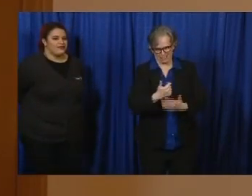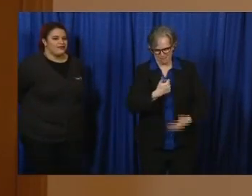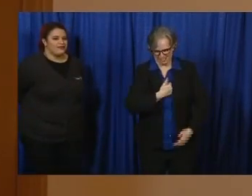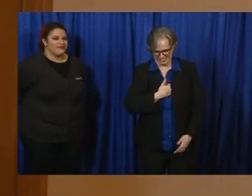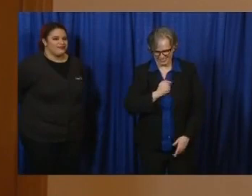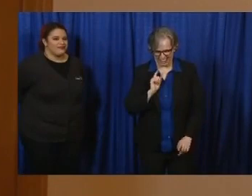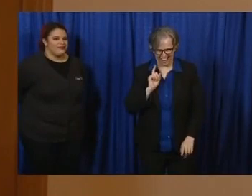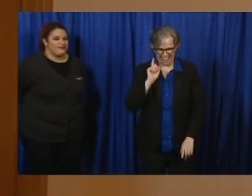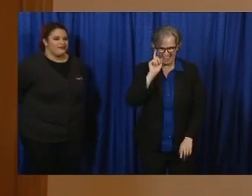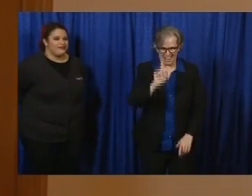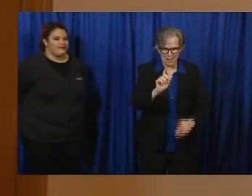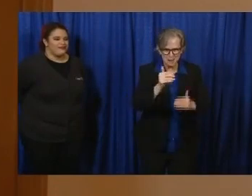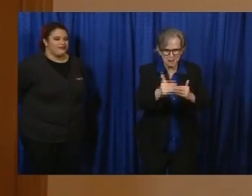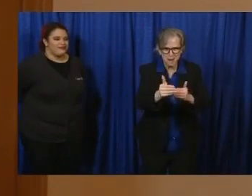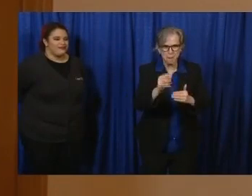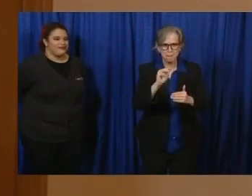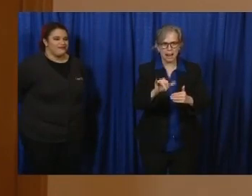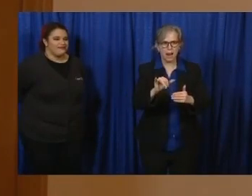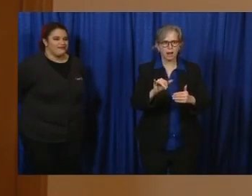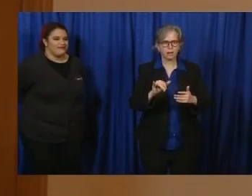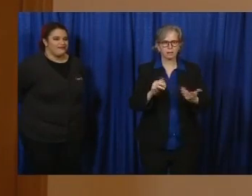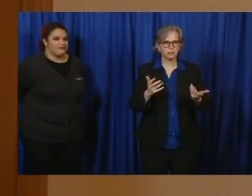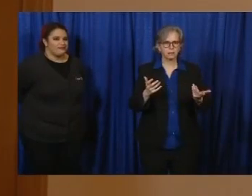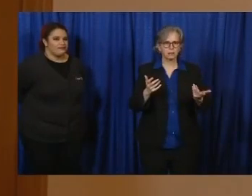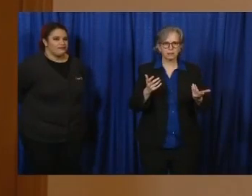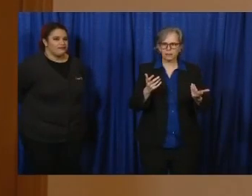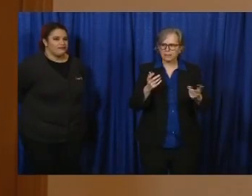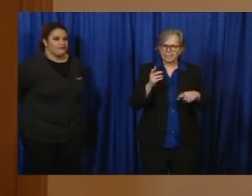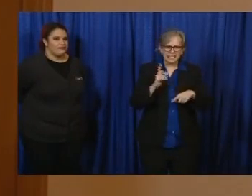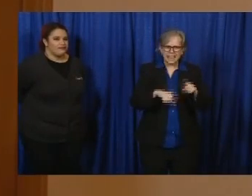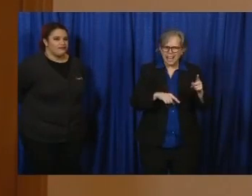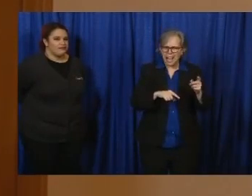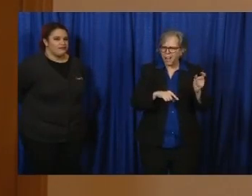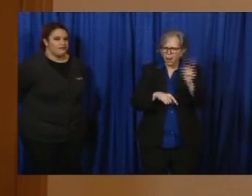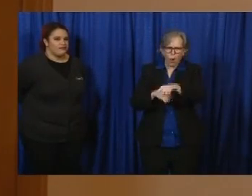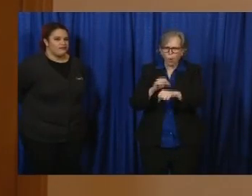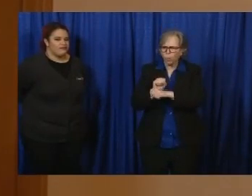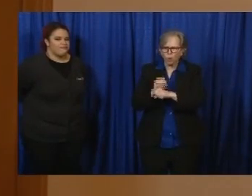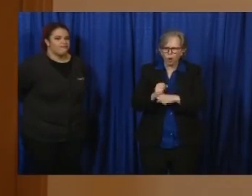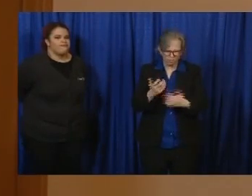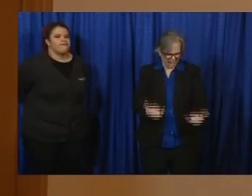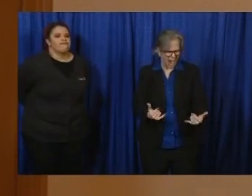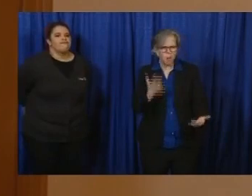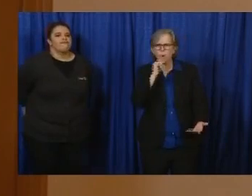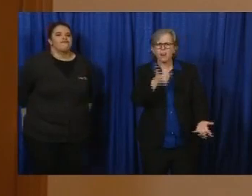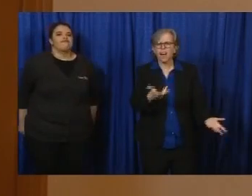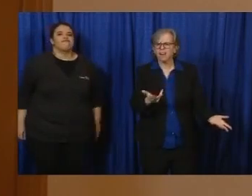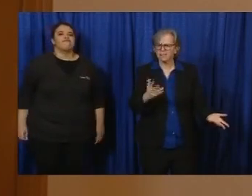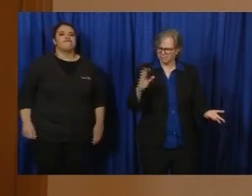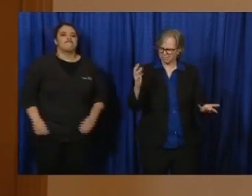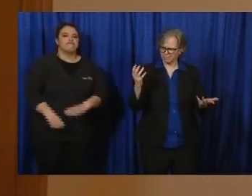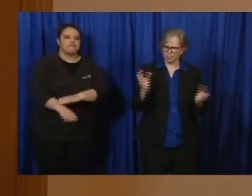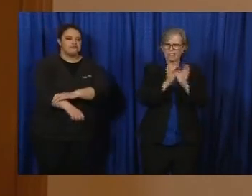there's nothing that really keeps them from not being able to go out and do that work now. Thank you.